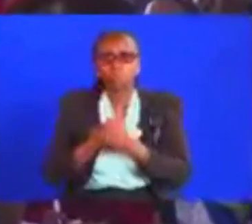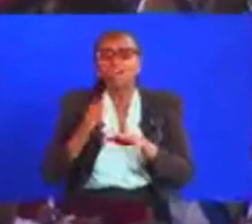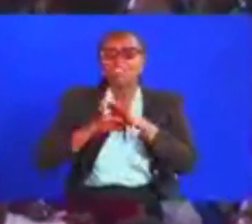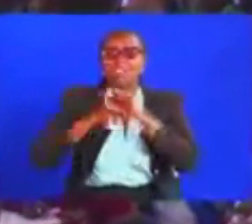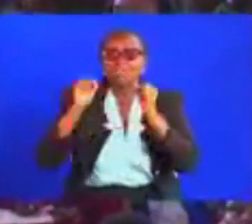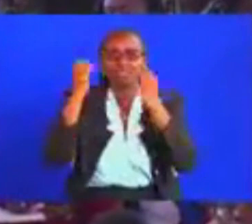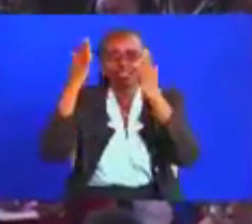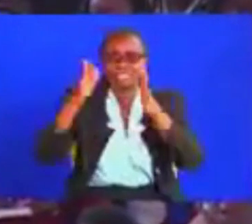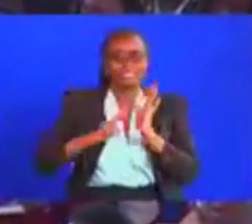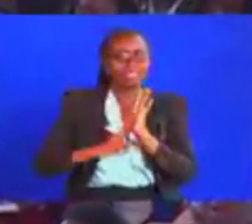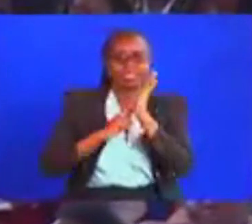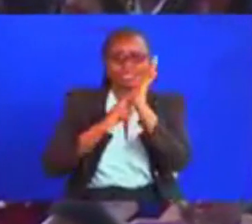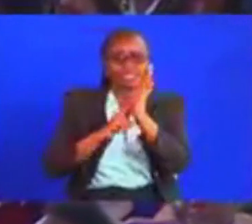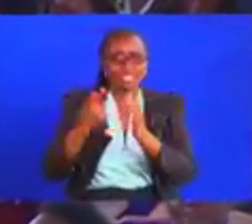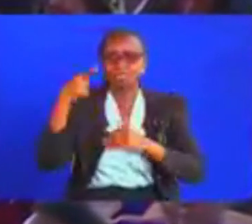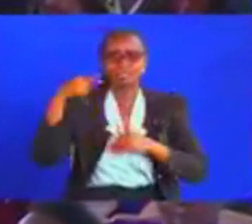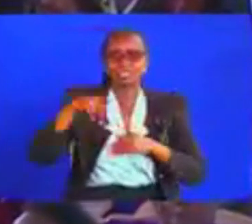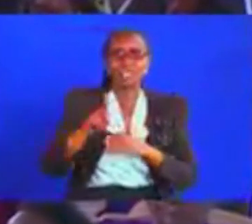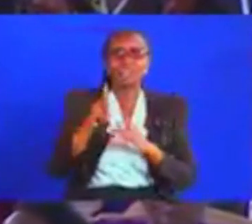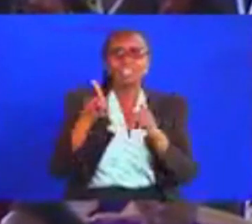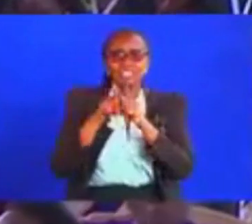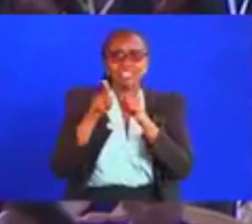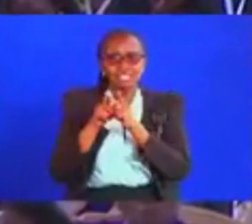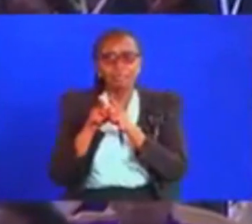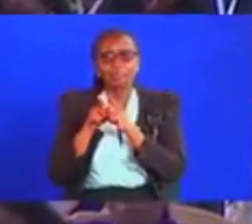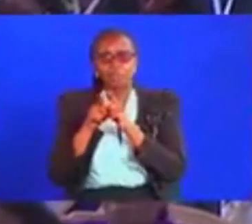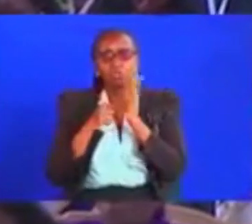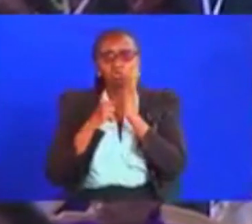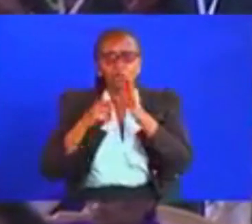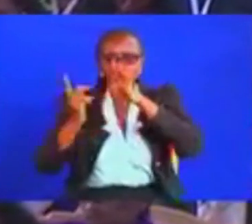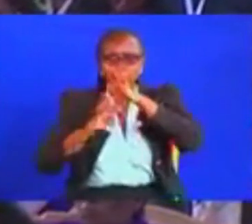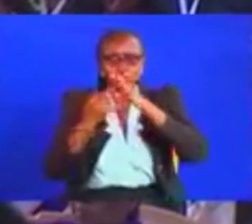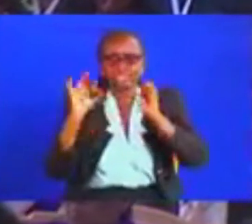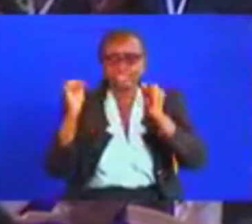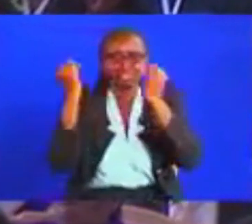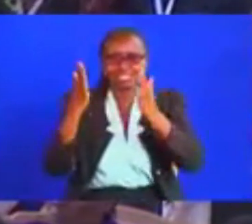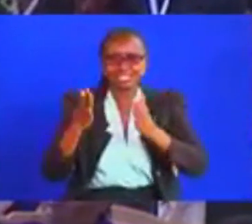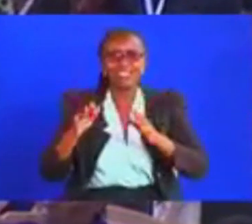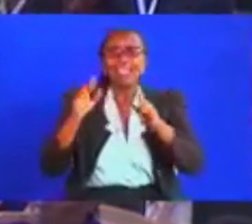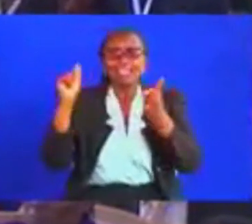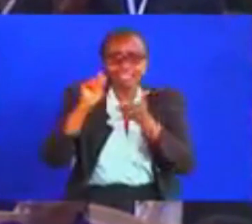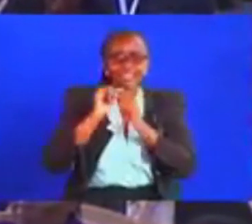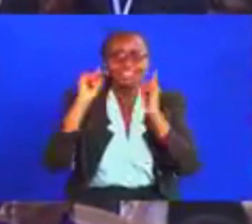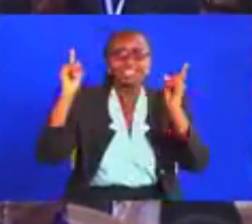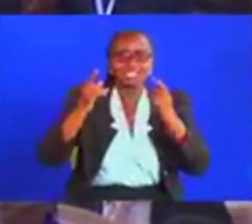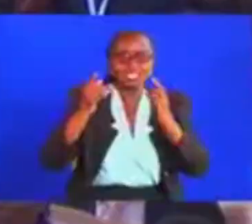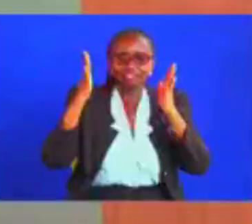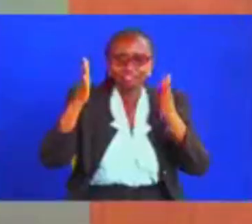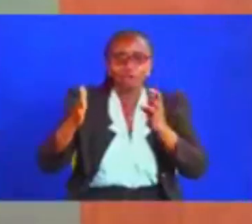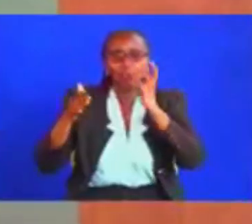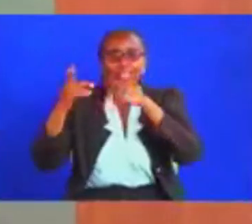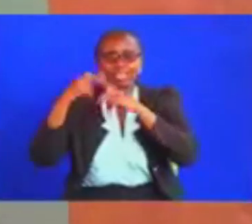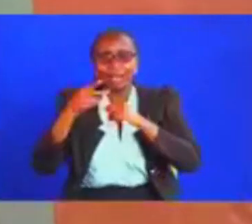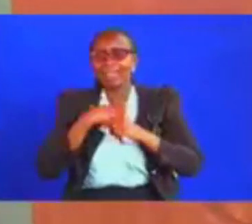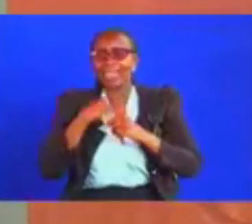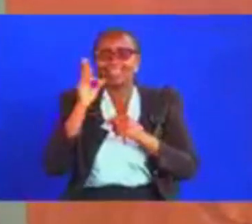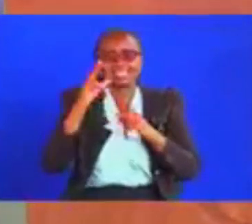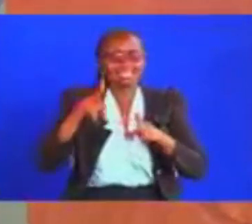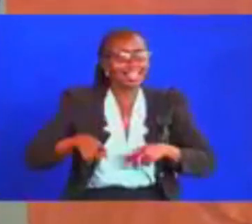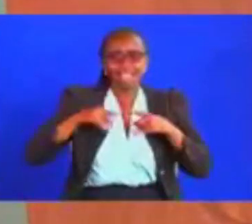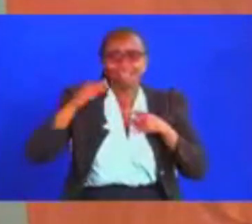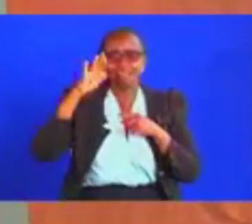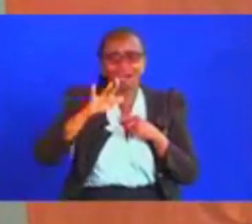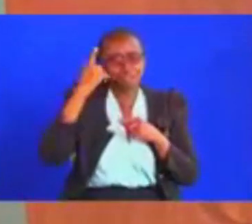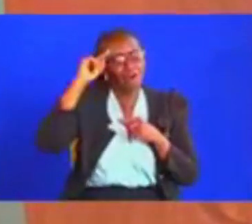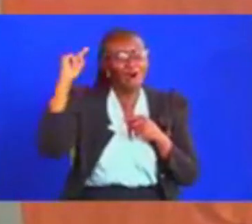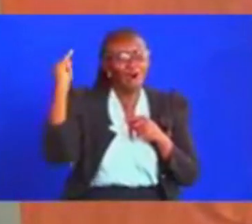Savior revealing, adumbrating the ministry of a Savior, that a shepherd will come and risk his life for just one sheep.